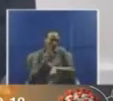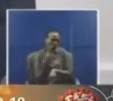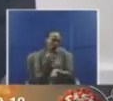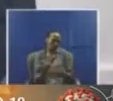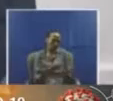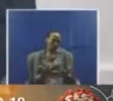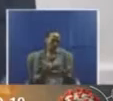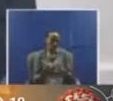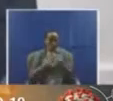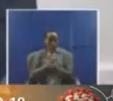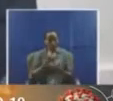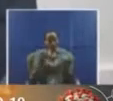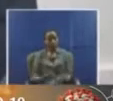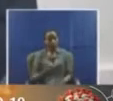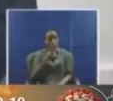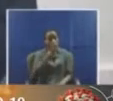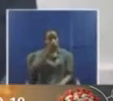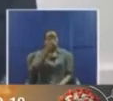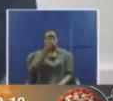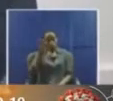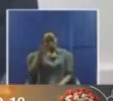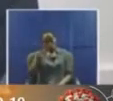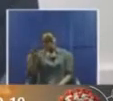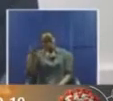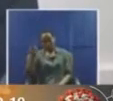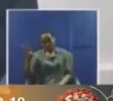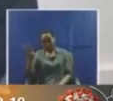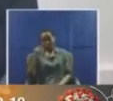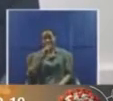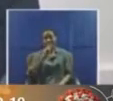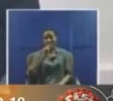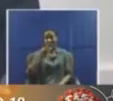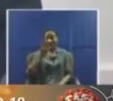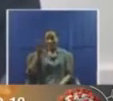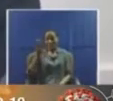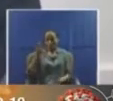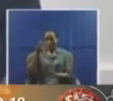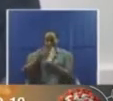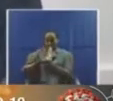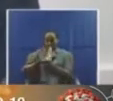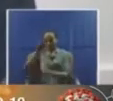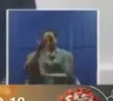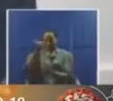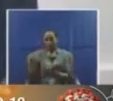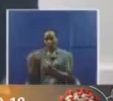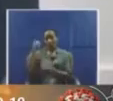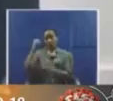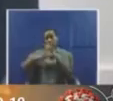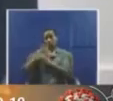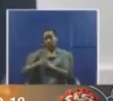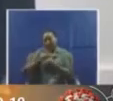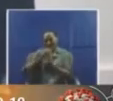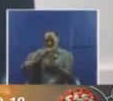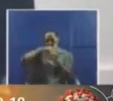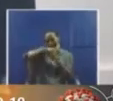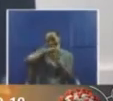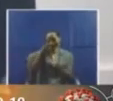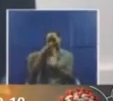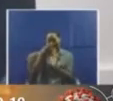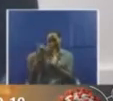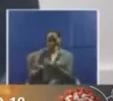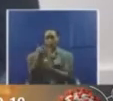for 22-23 is 71 billion higher than last October's projections, and that is set to increase. So we're looking